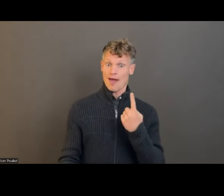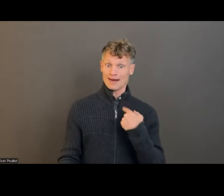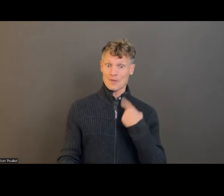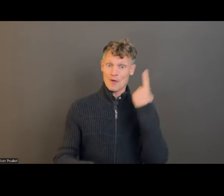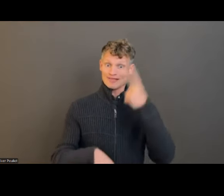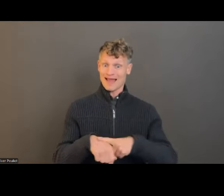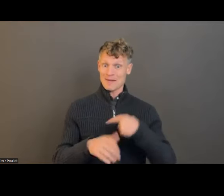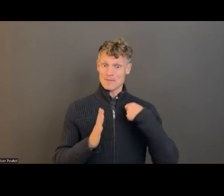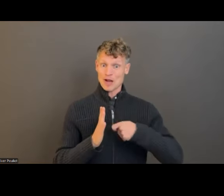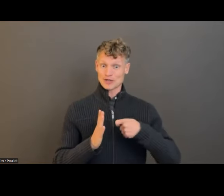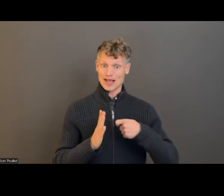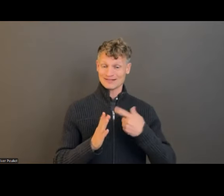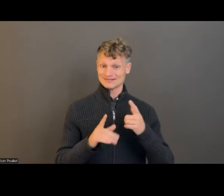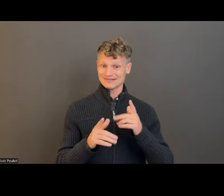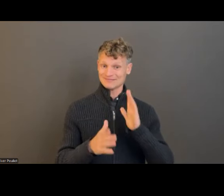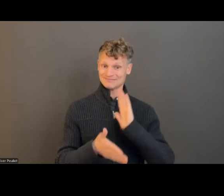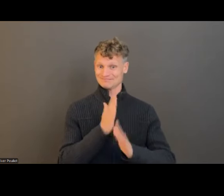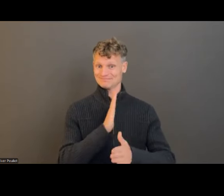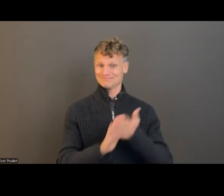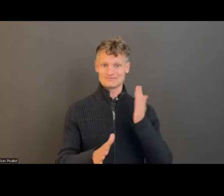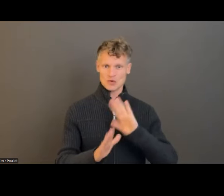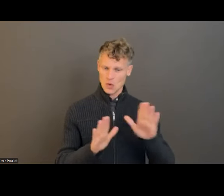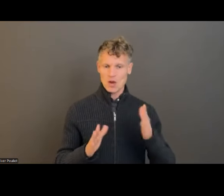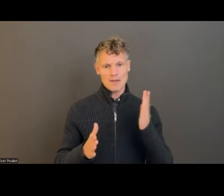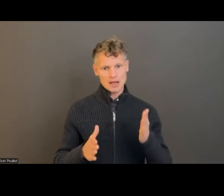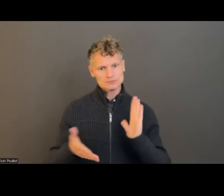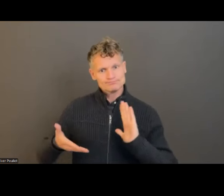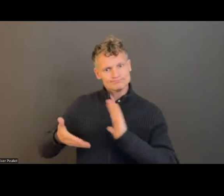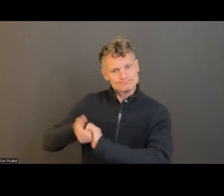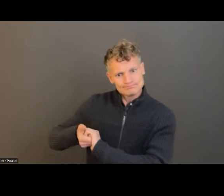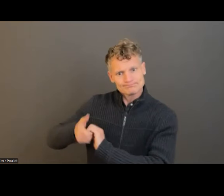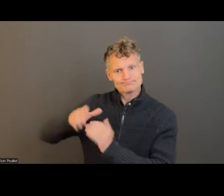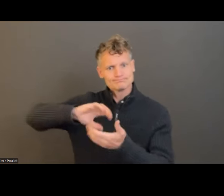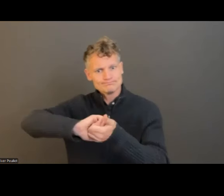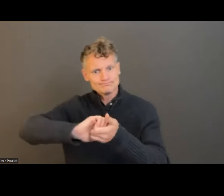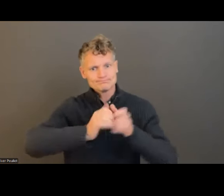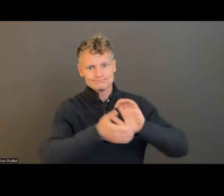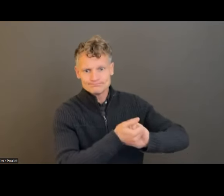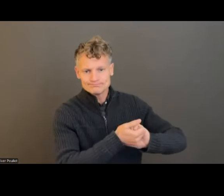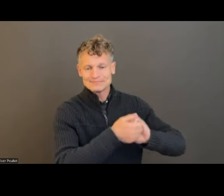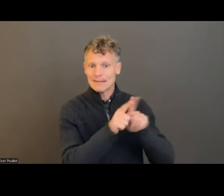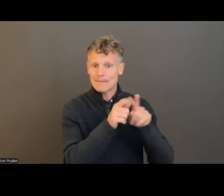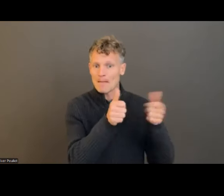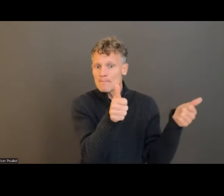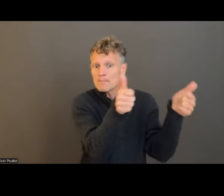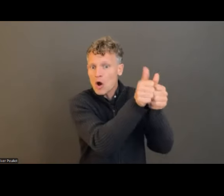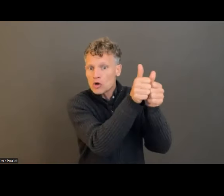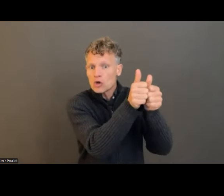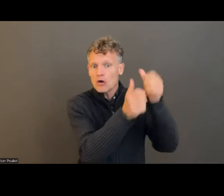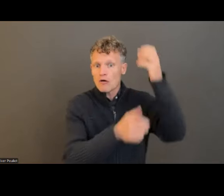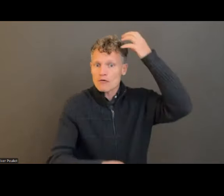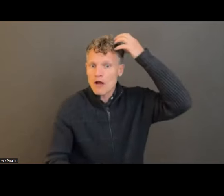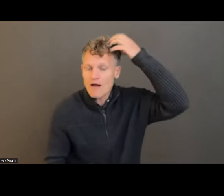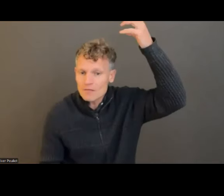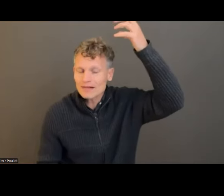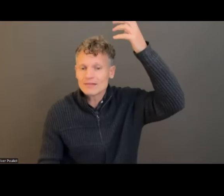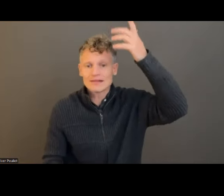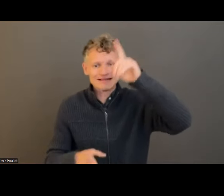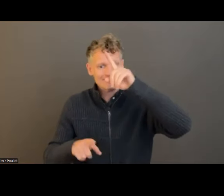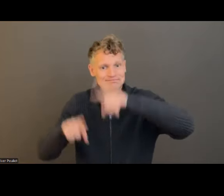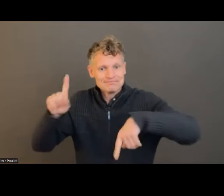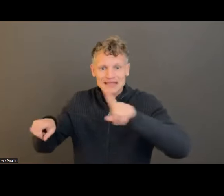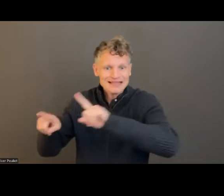with partners, stakeholders, donors, and communities to advance on the elimination of diseases. So it's